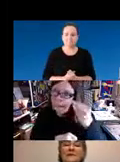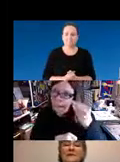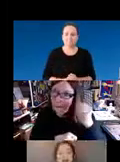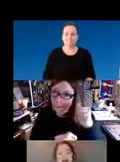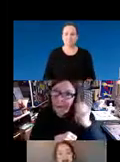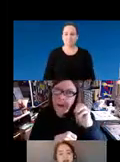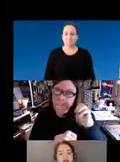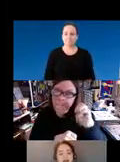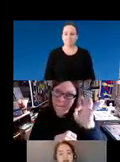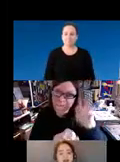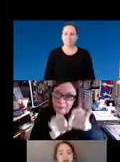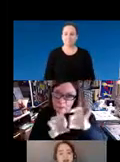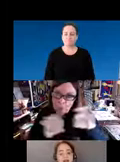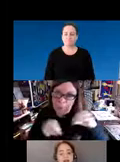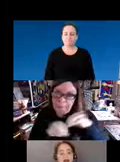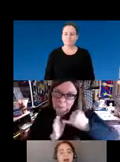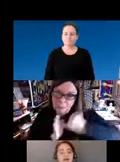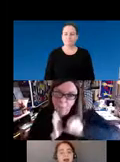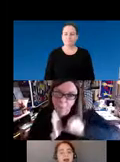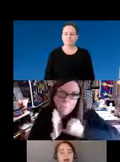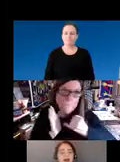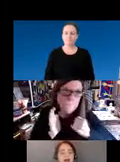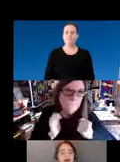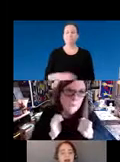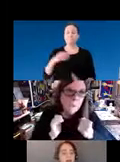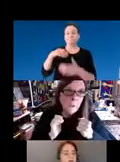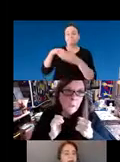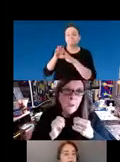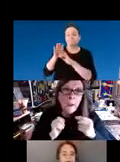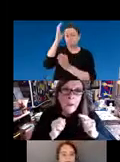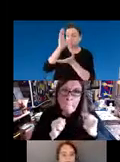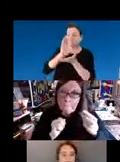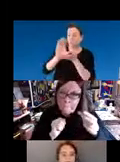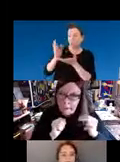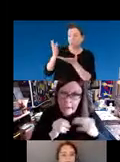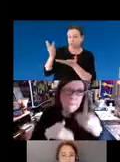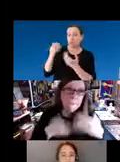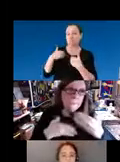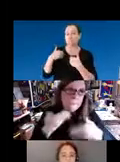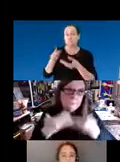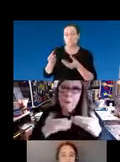So it was in college where I got my master's in MFA.